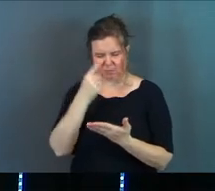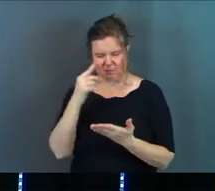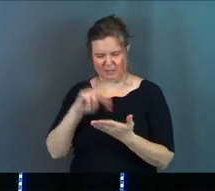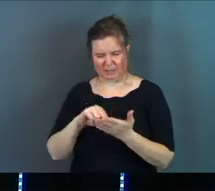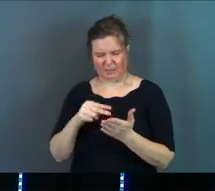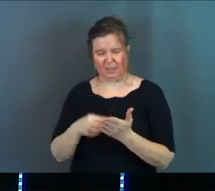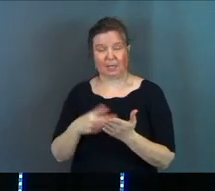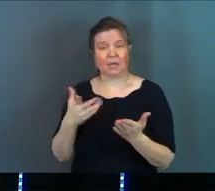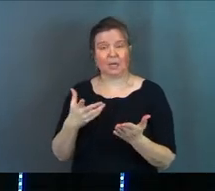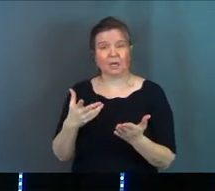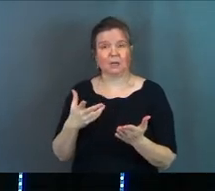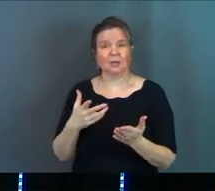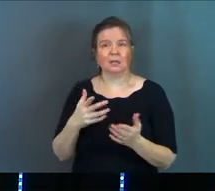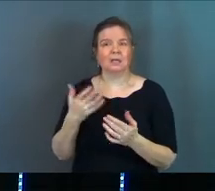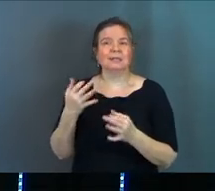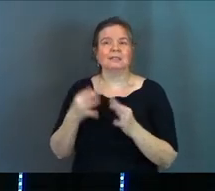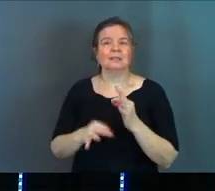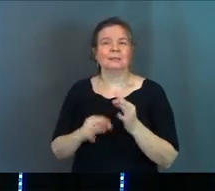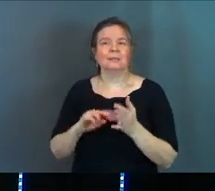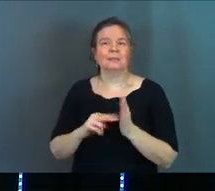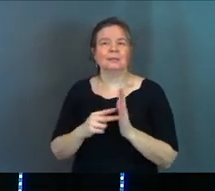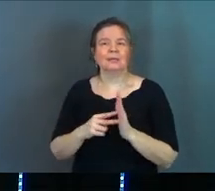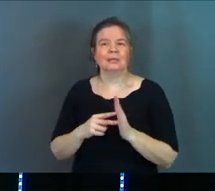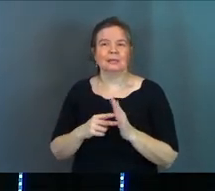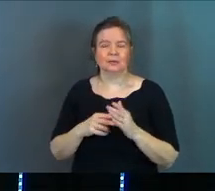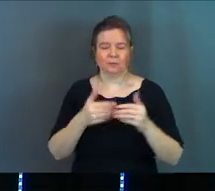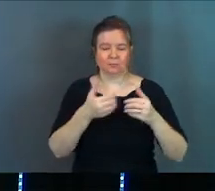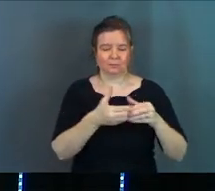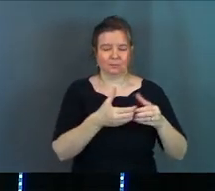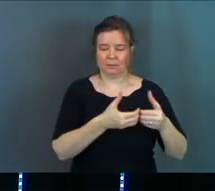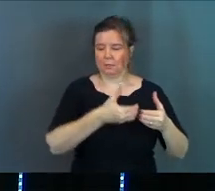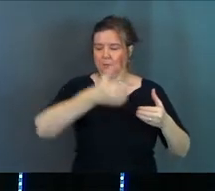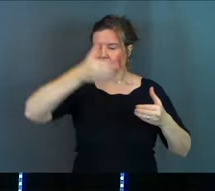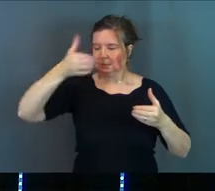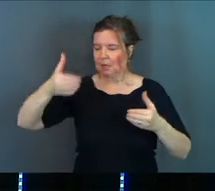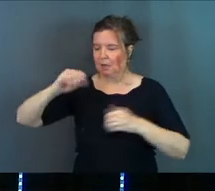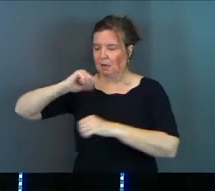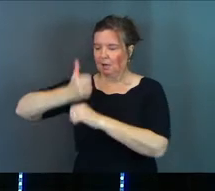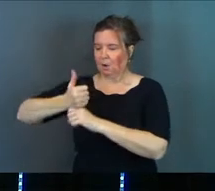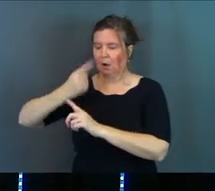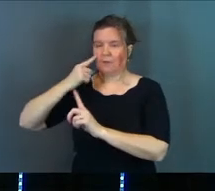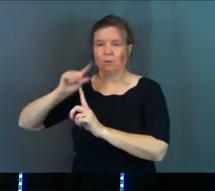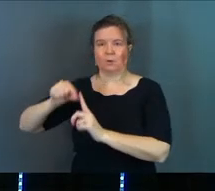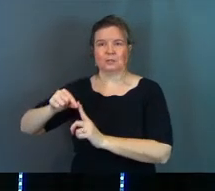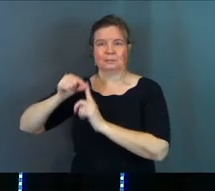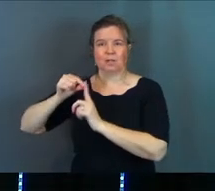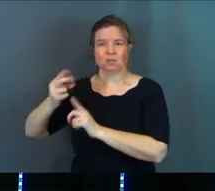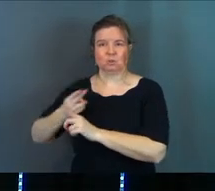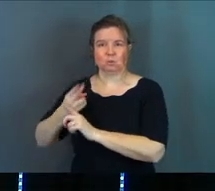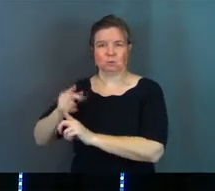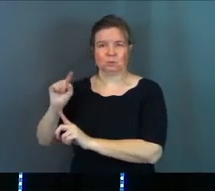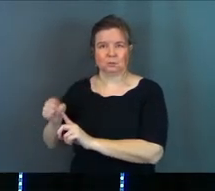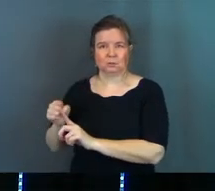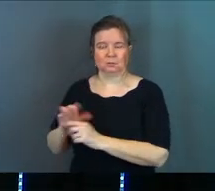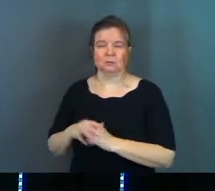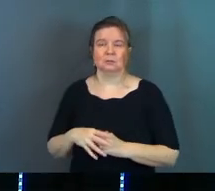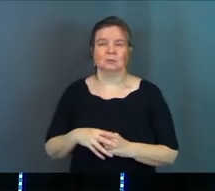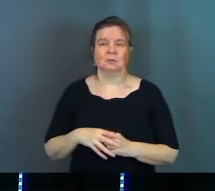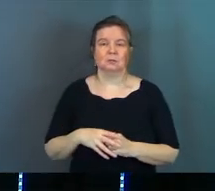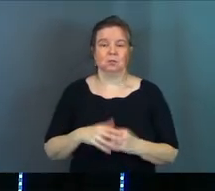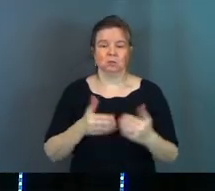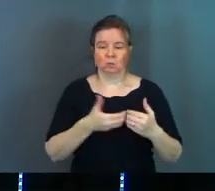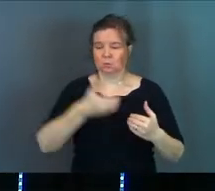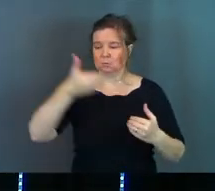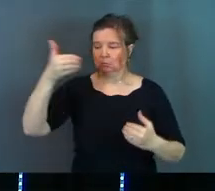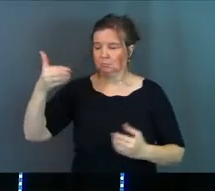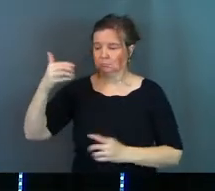means. Sanctification, just put simply, means to set something apart for special use. And so to sanctify